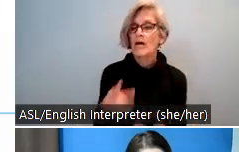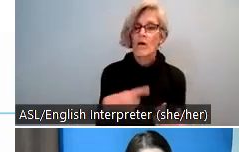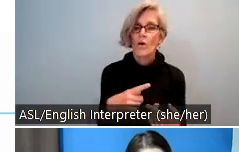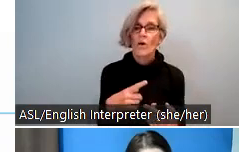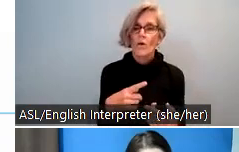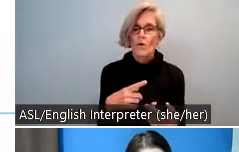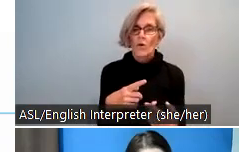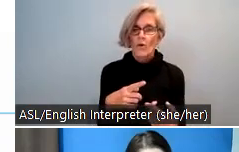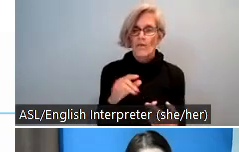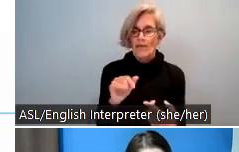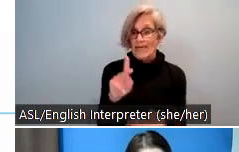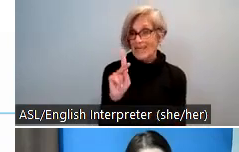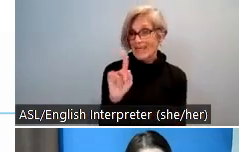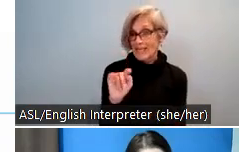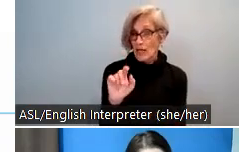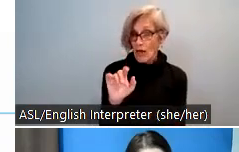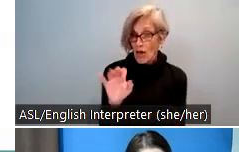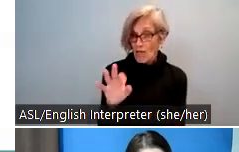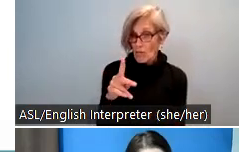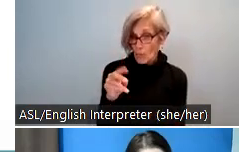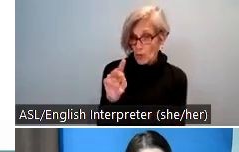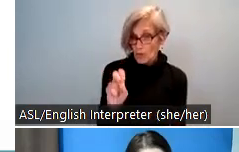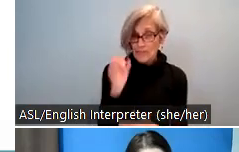applicable, if that's something that you're considering.